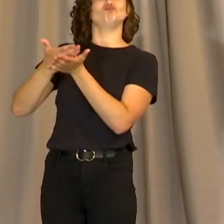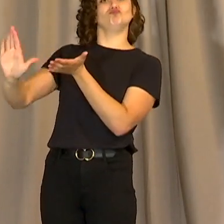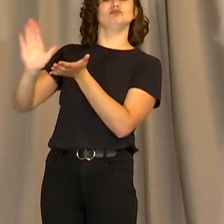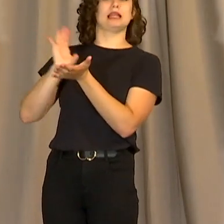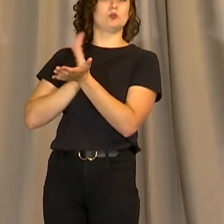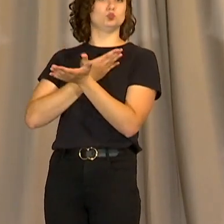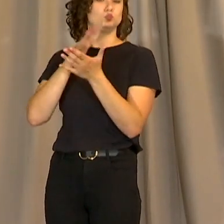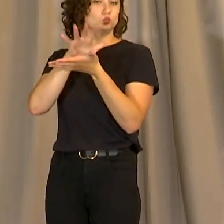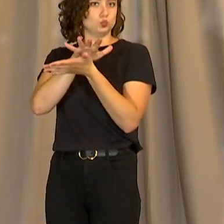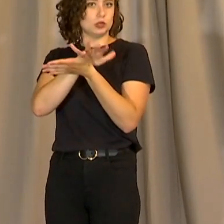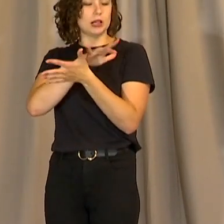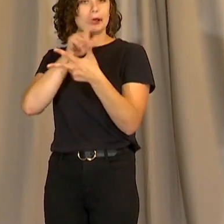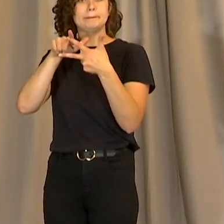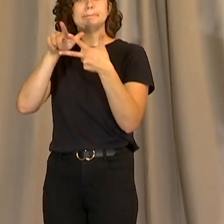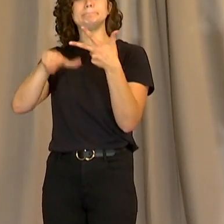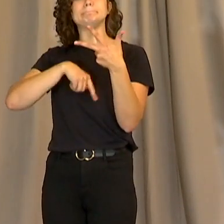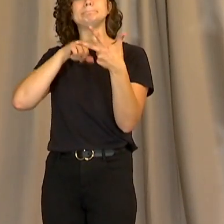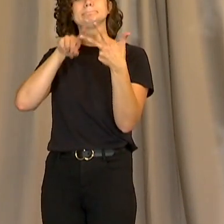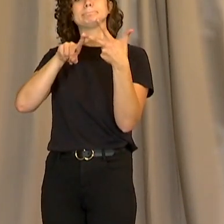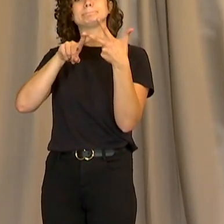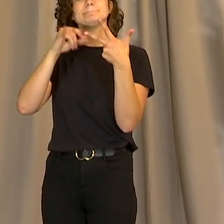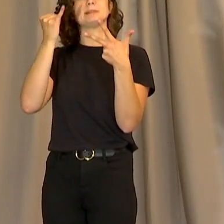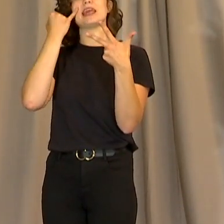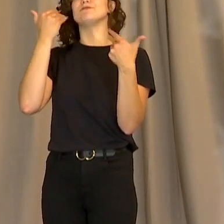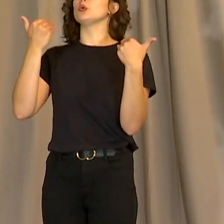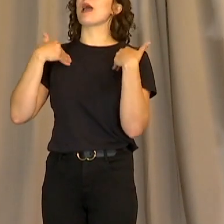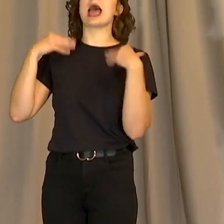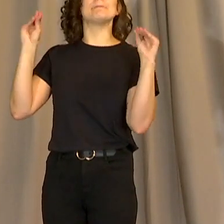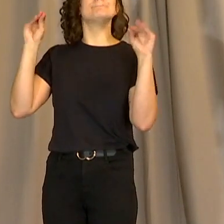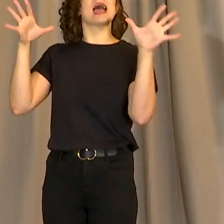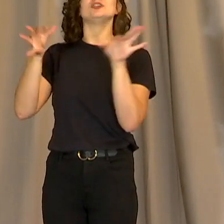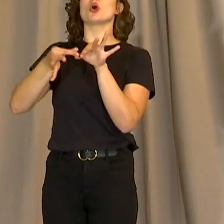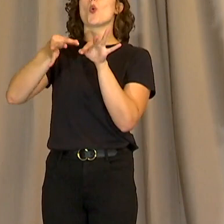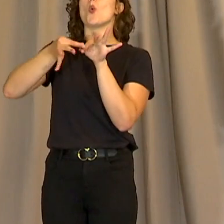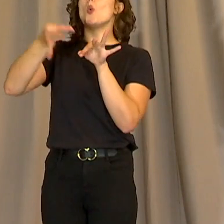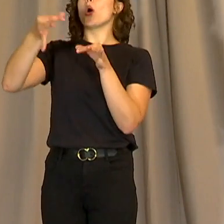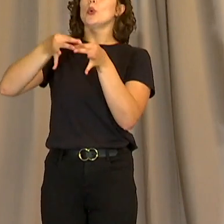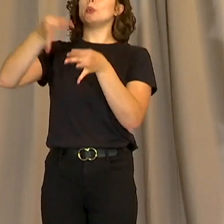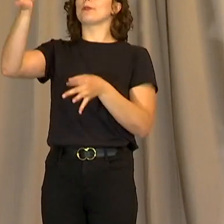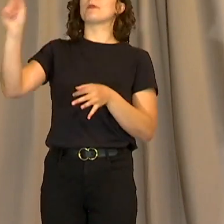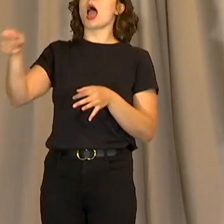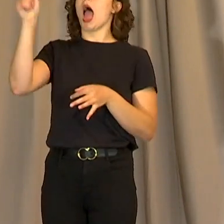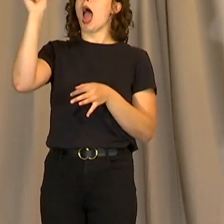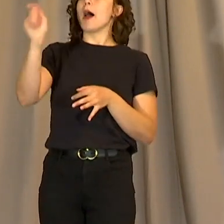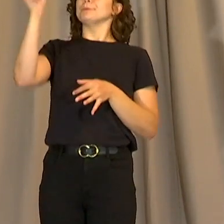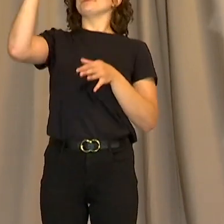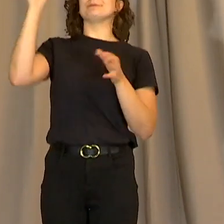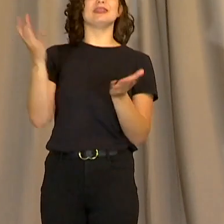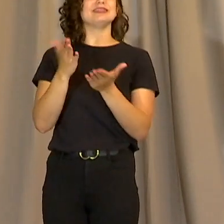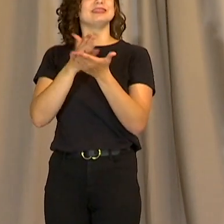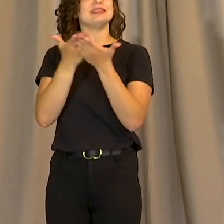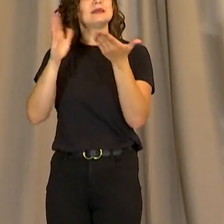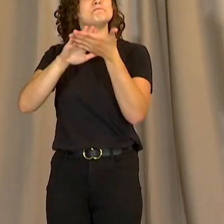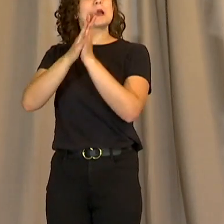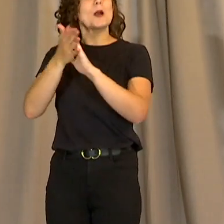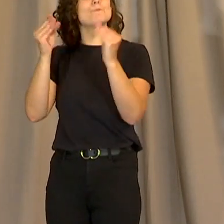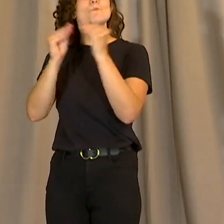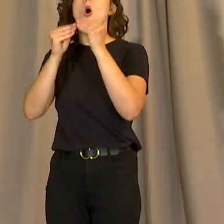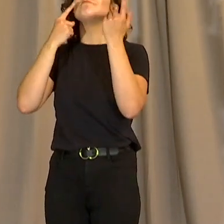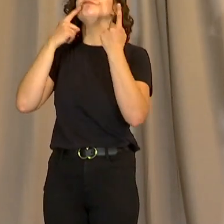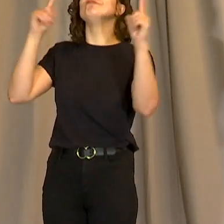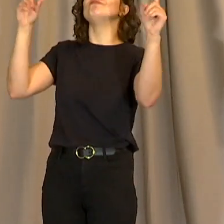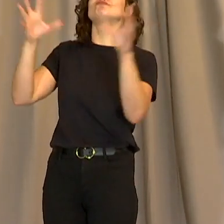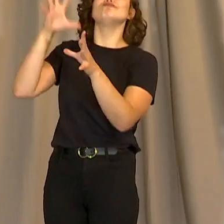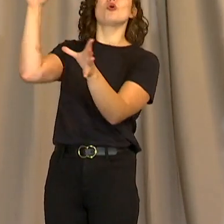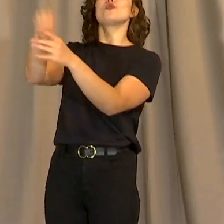school. And then if you had a magic wand and you could make things more inclusive, more successful for our students, what would you